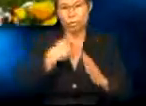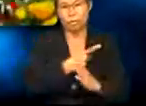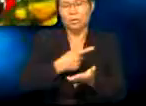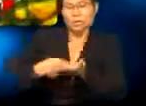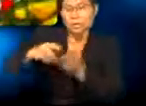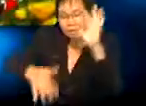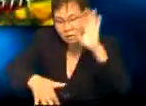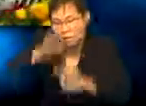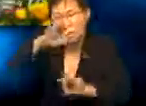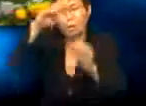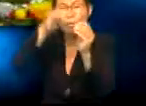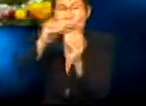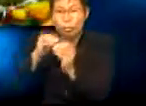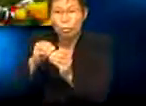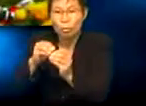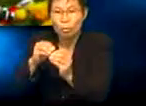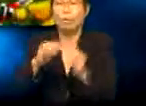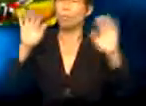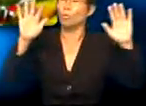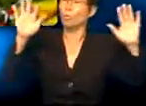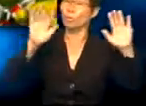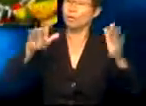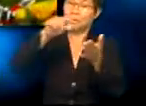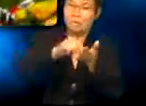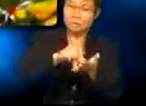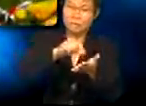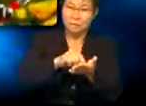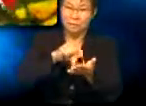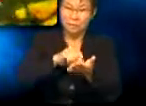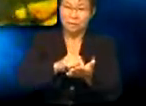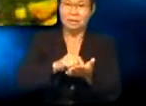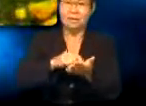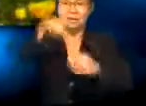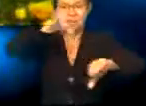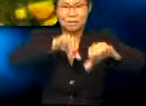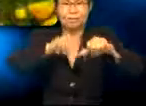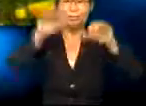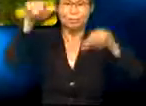we will discover even more wonderful secrets of science.